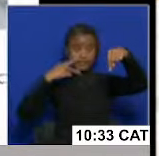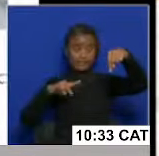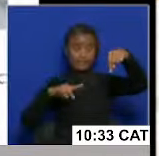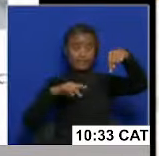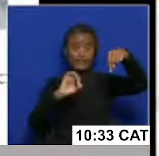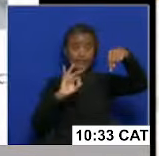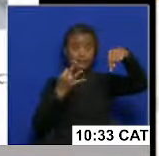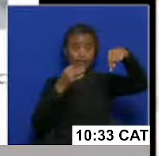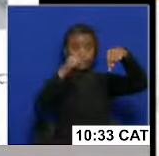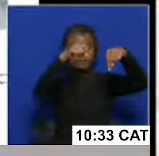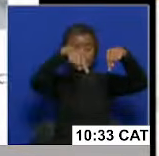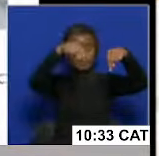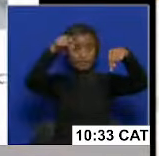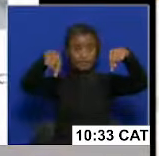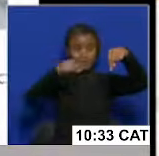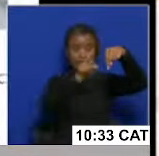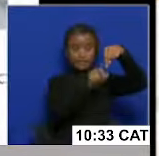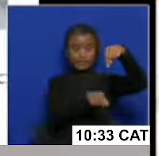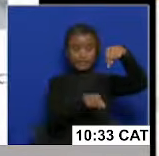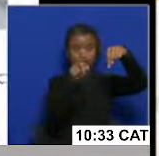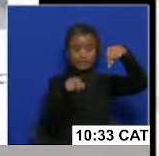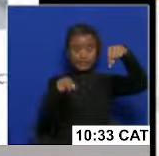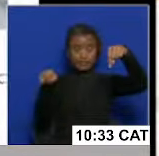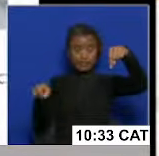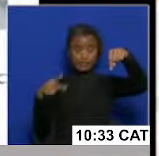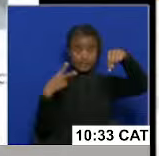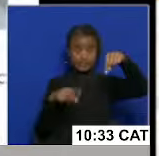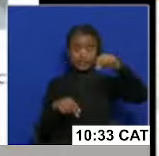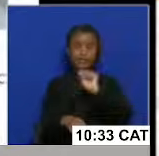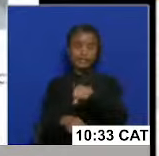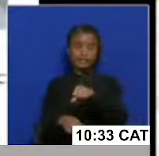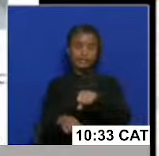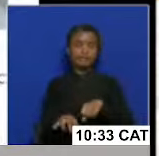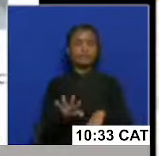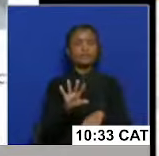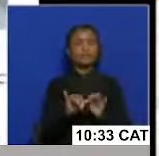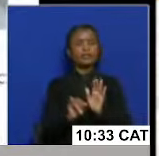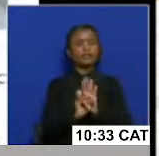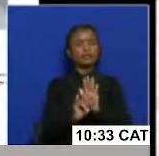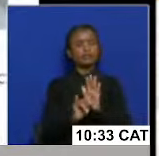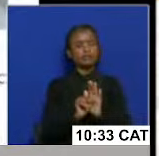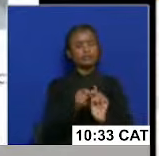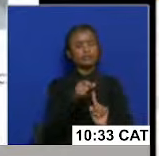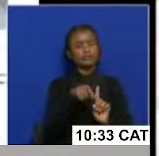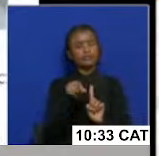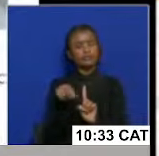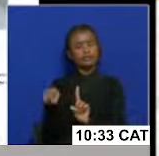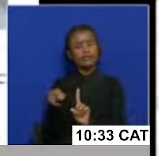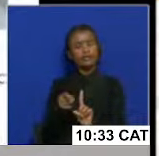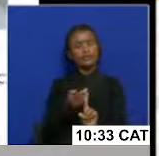Yes, I see. Are you able to identify those individuals? Do you know who they are?